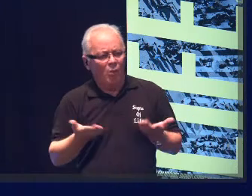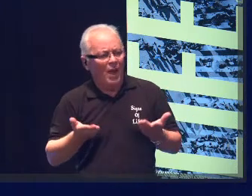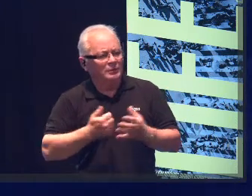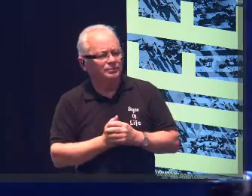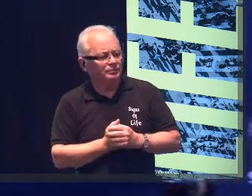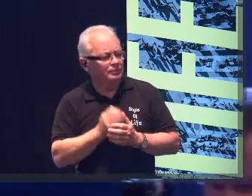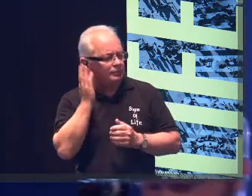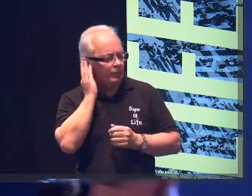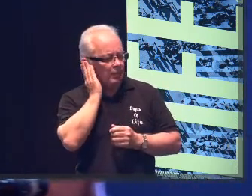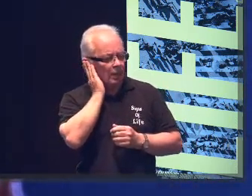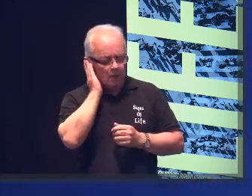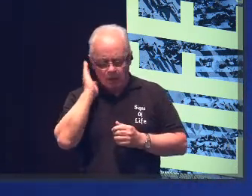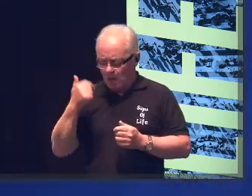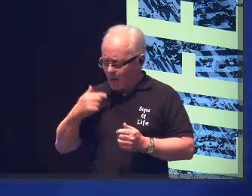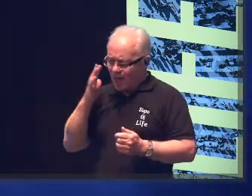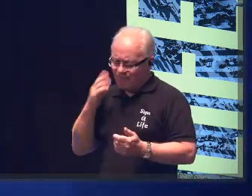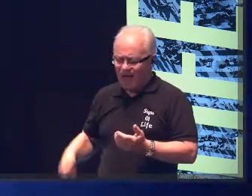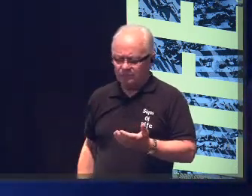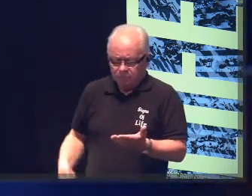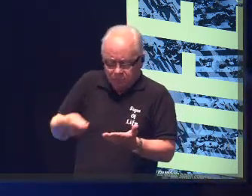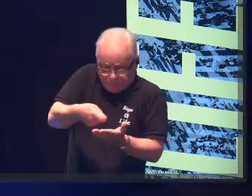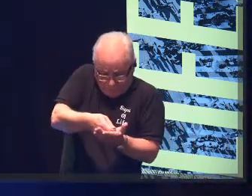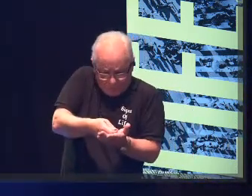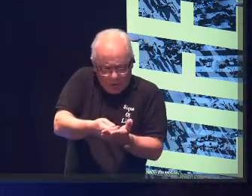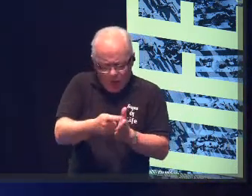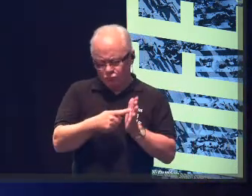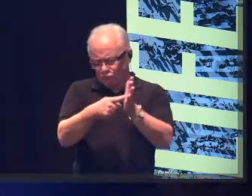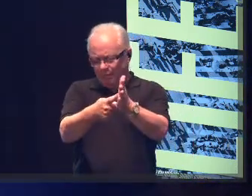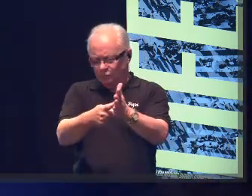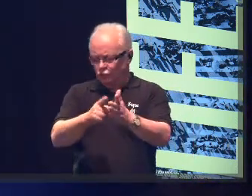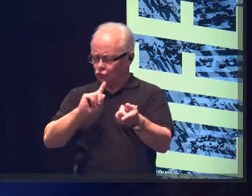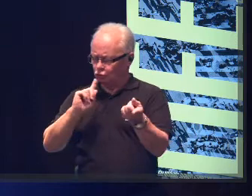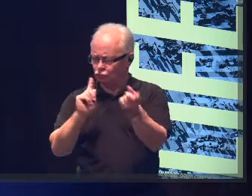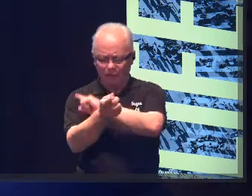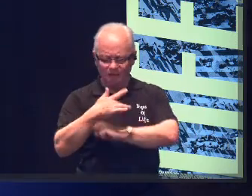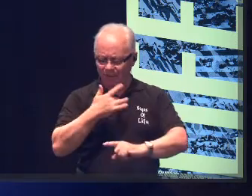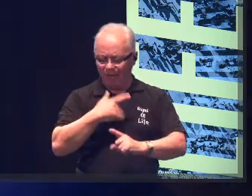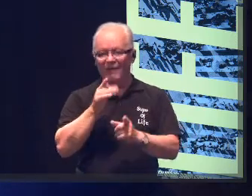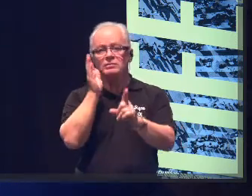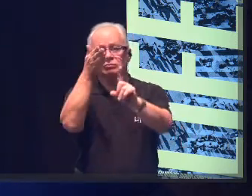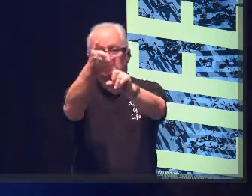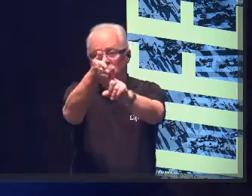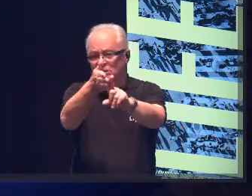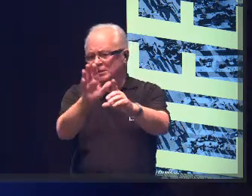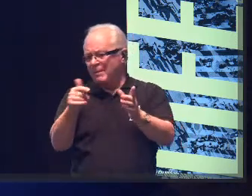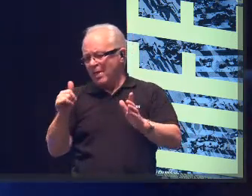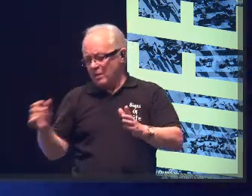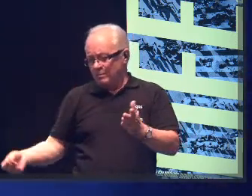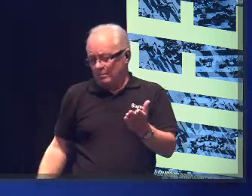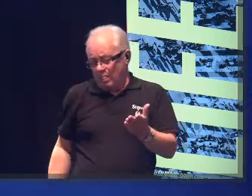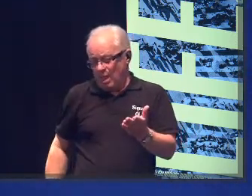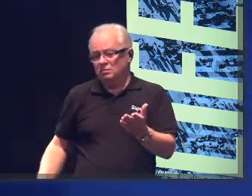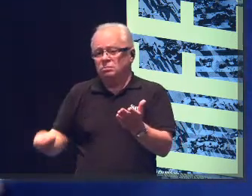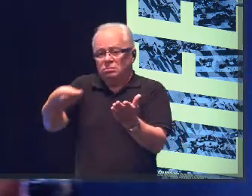what you put in there could represent a life transformed. This morning, what you put in there could represent somebody being fed, could represent a